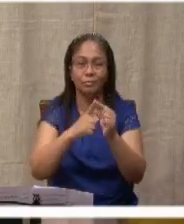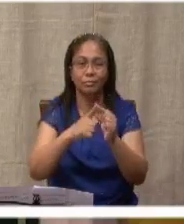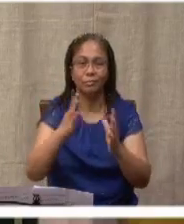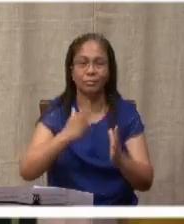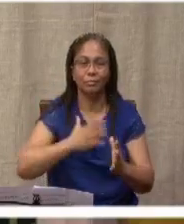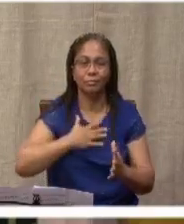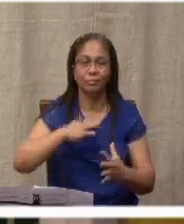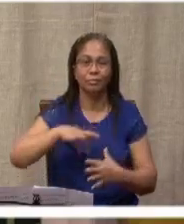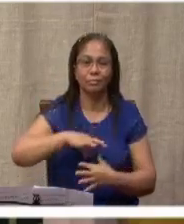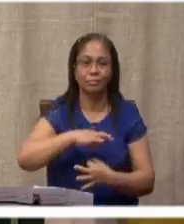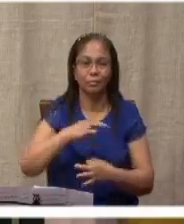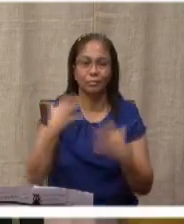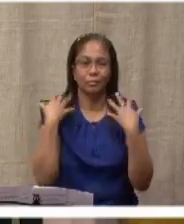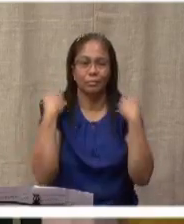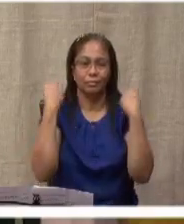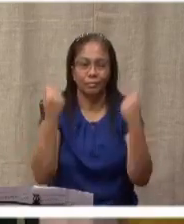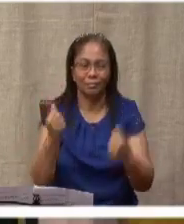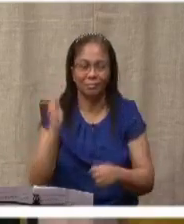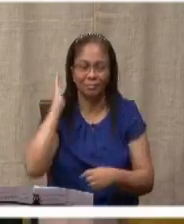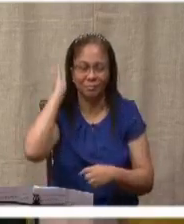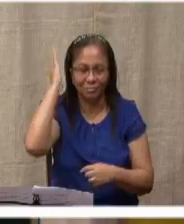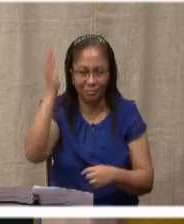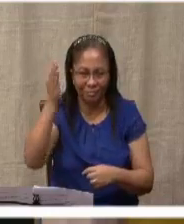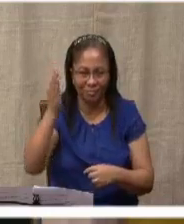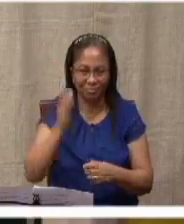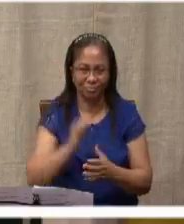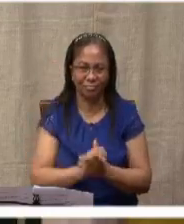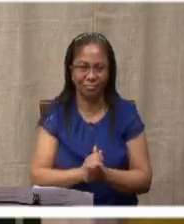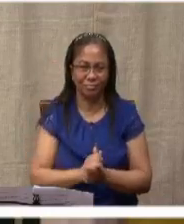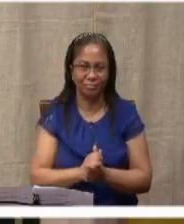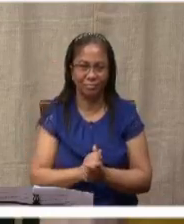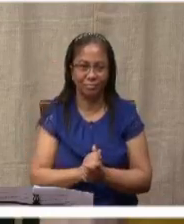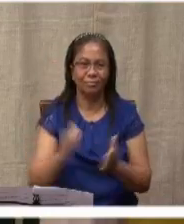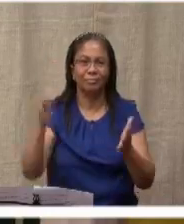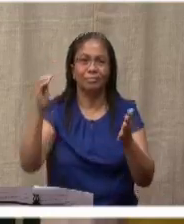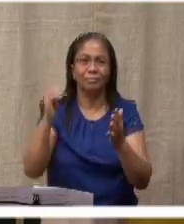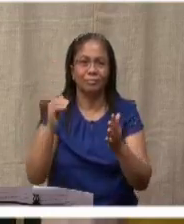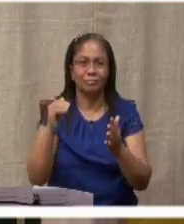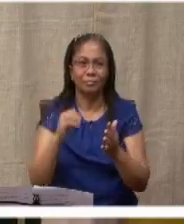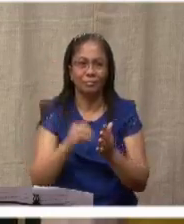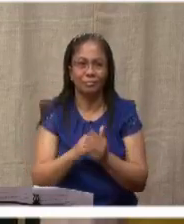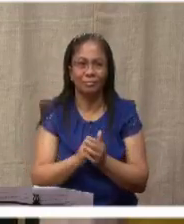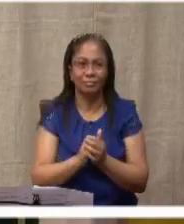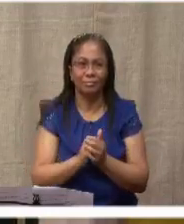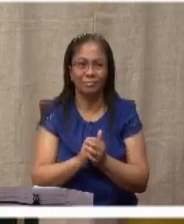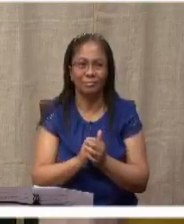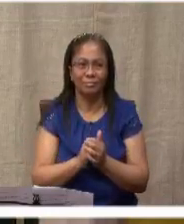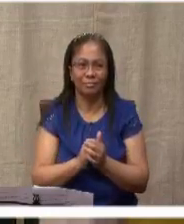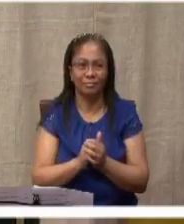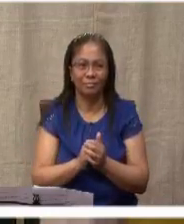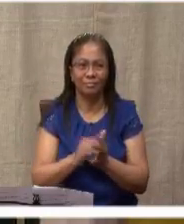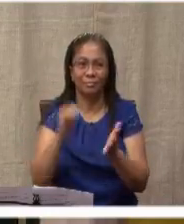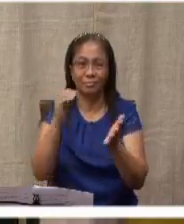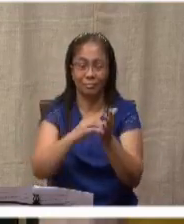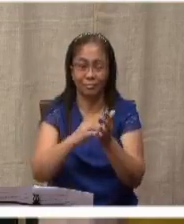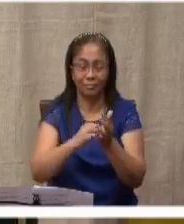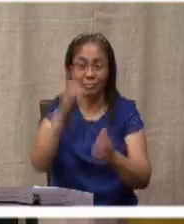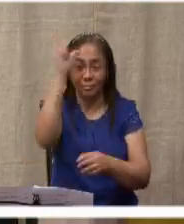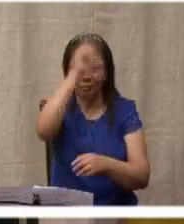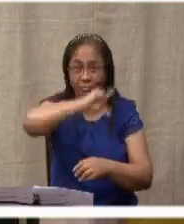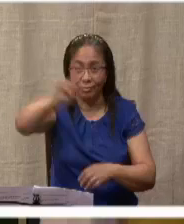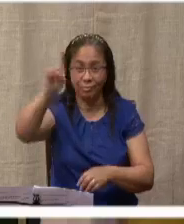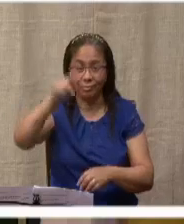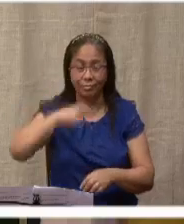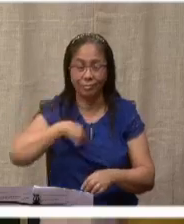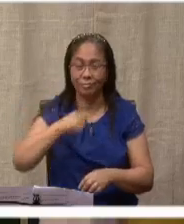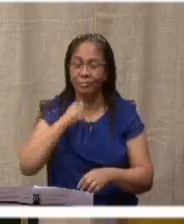say the word let's say that from the death of our soul lord